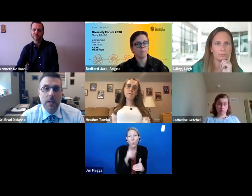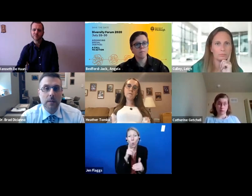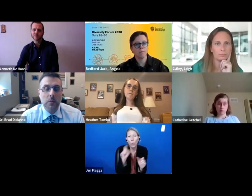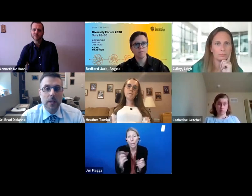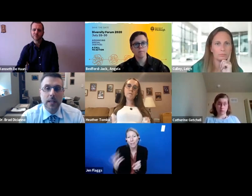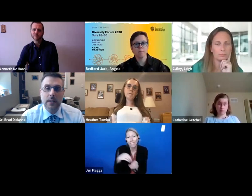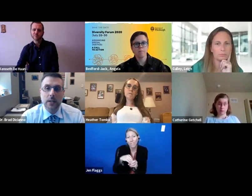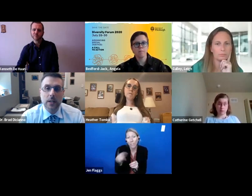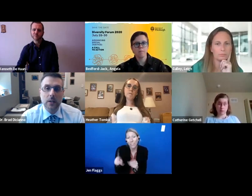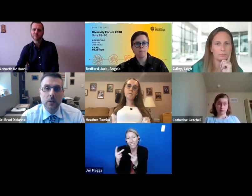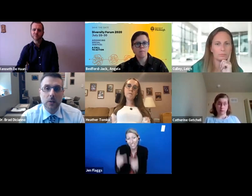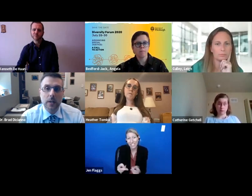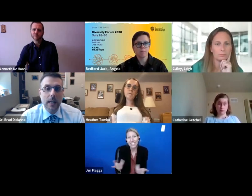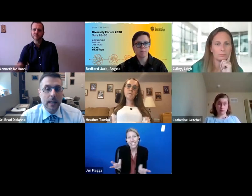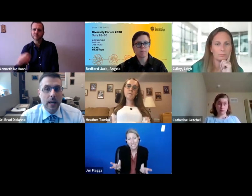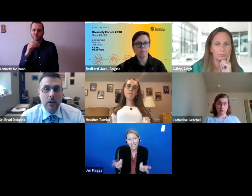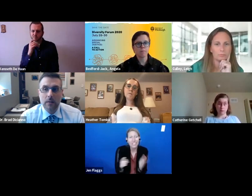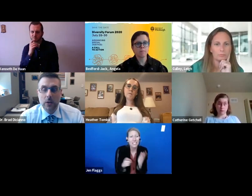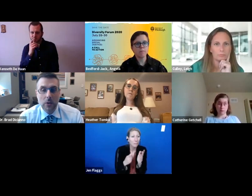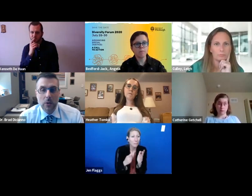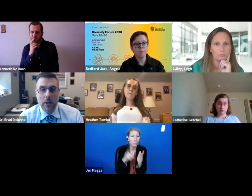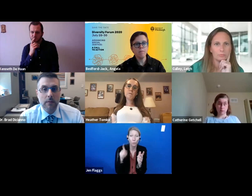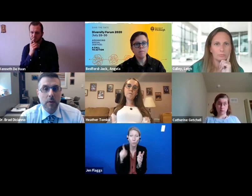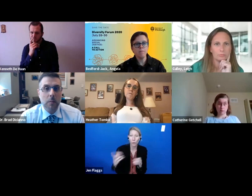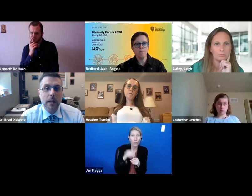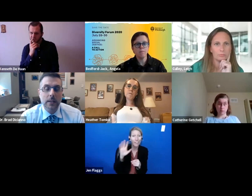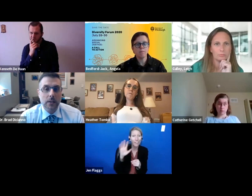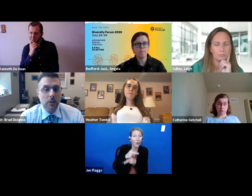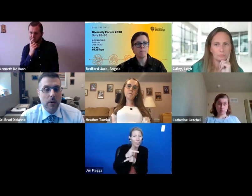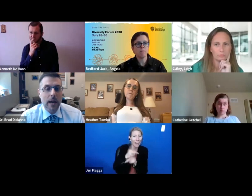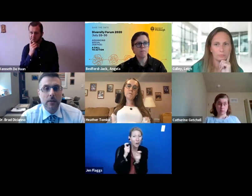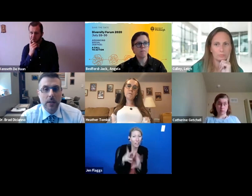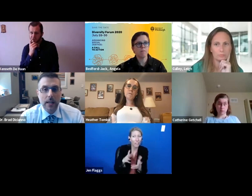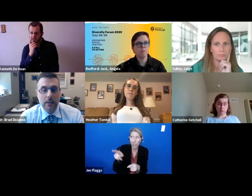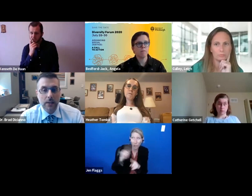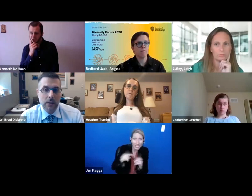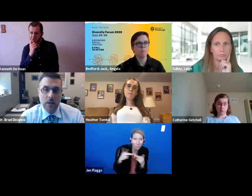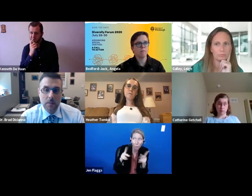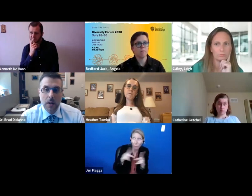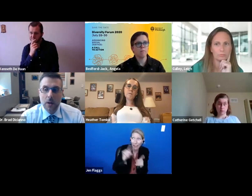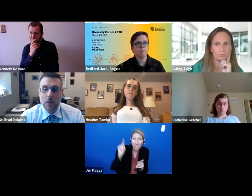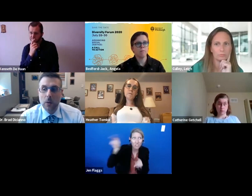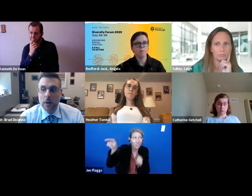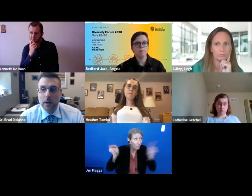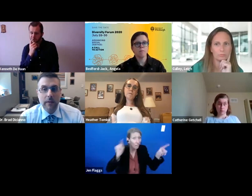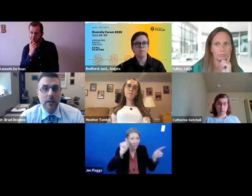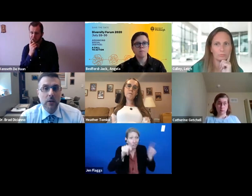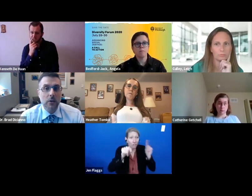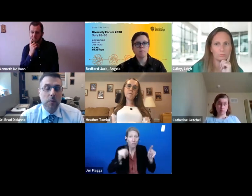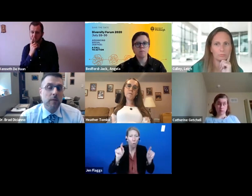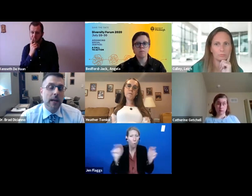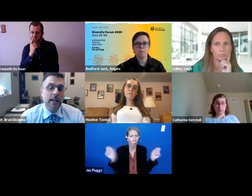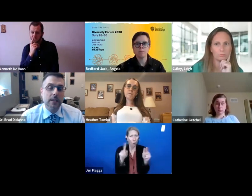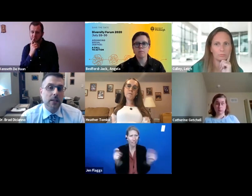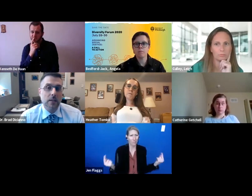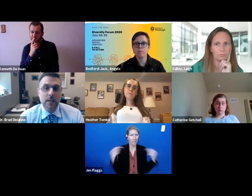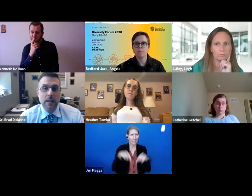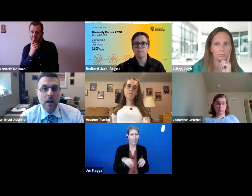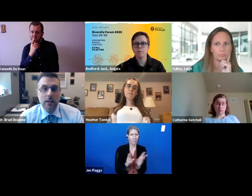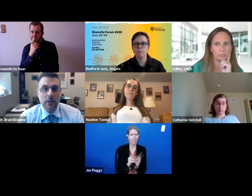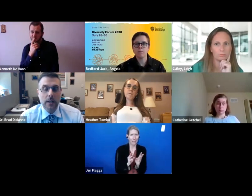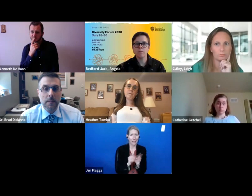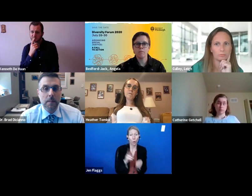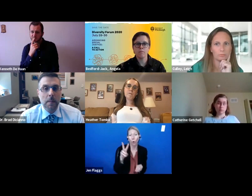visits. Sometimes we need to include caregivers who are at different places, who are outside the system, or a vendor who's providing